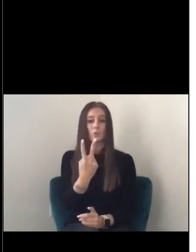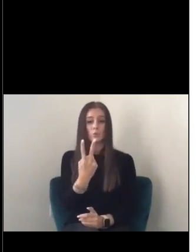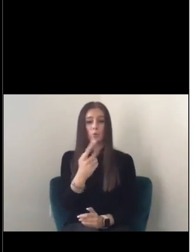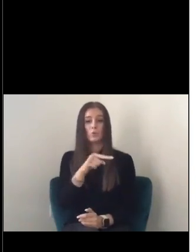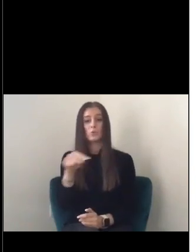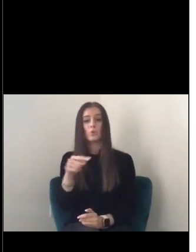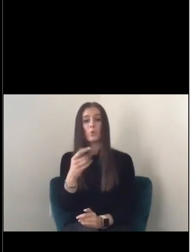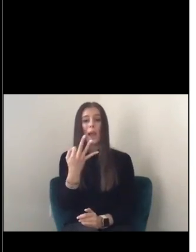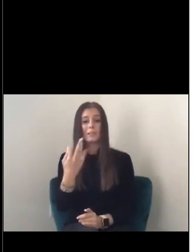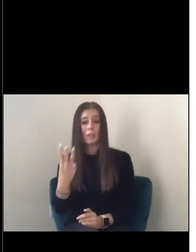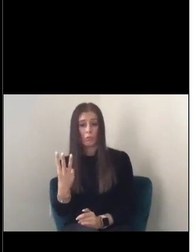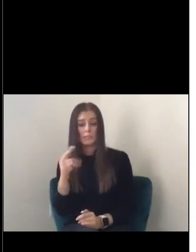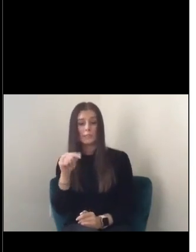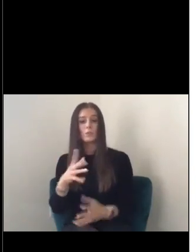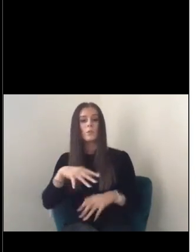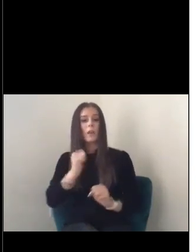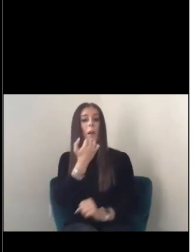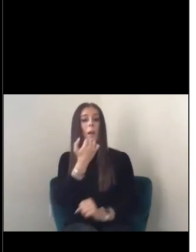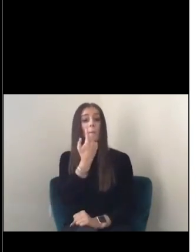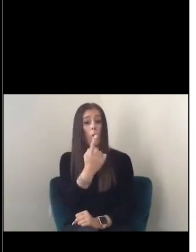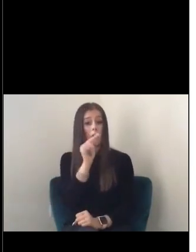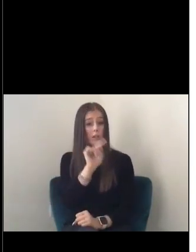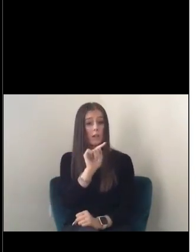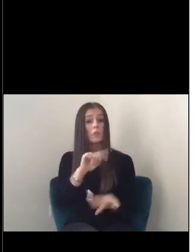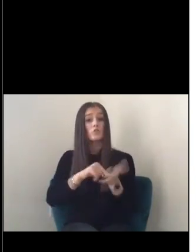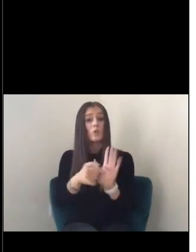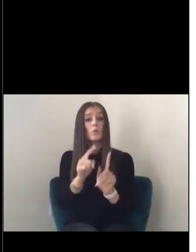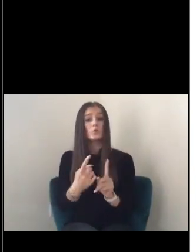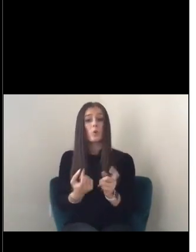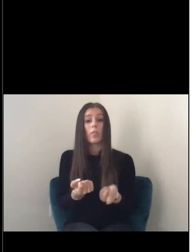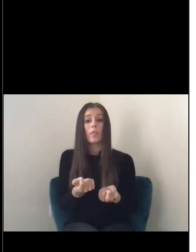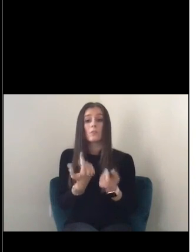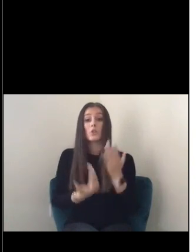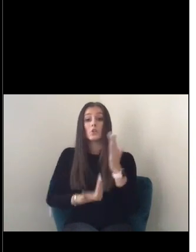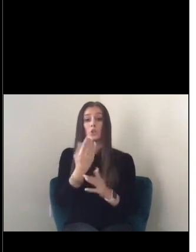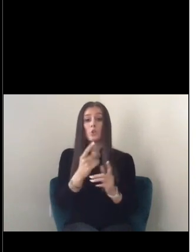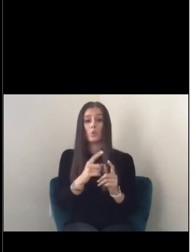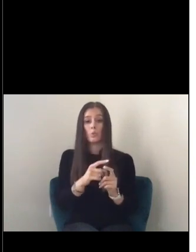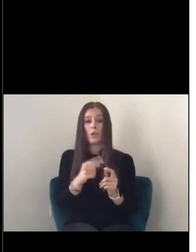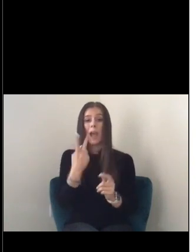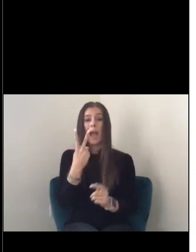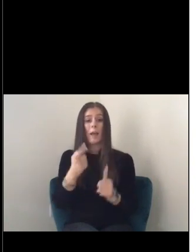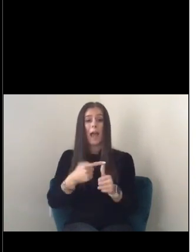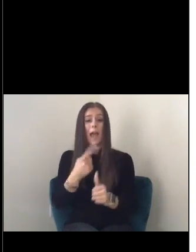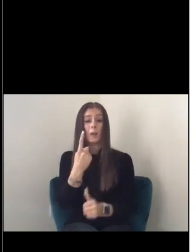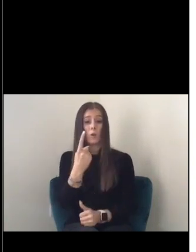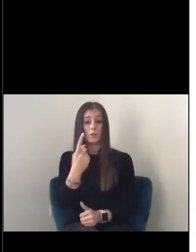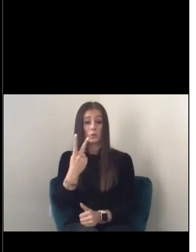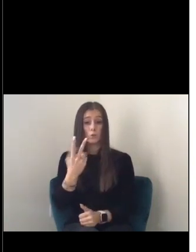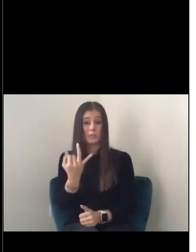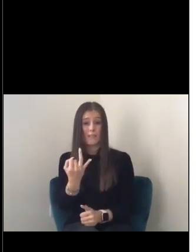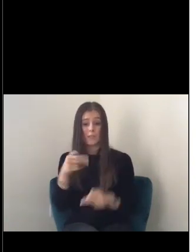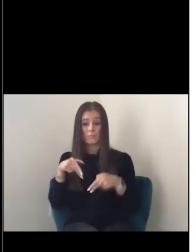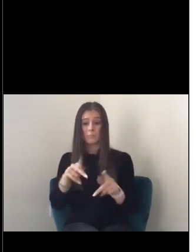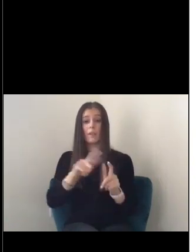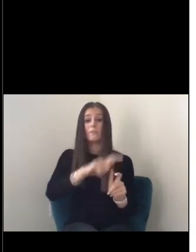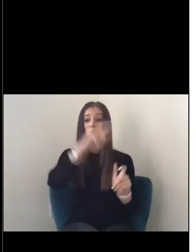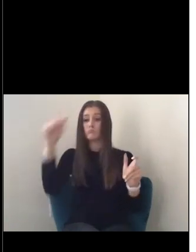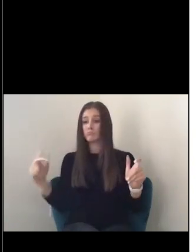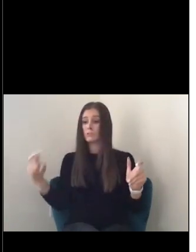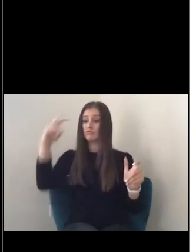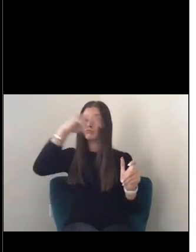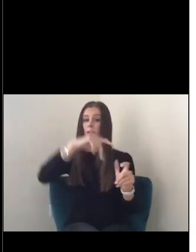Starting with number 1, this shows the proposed footbridge over the A127, which will link existing facilities.